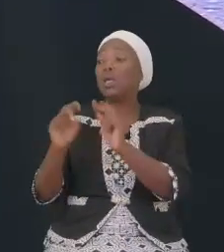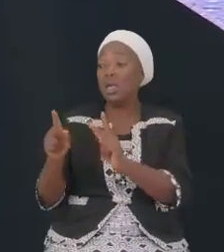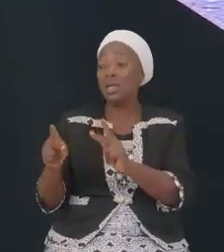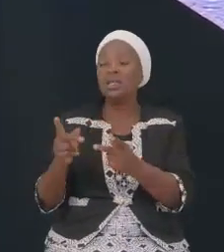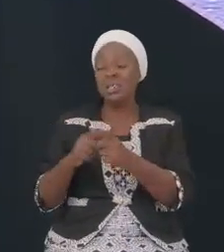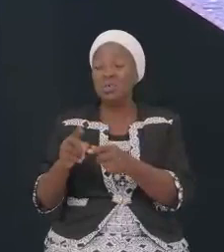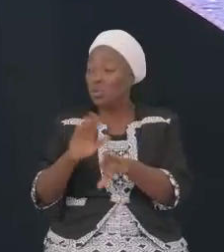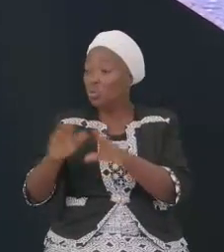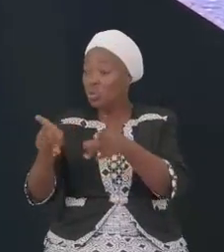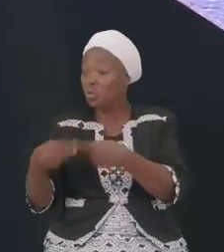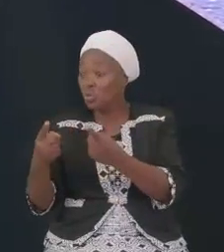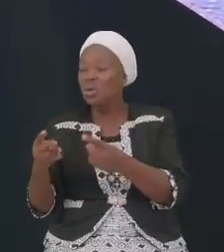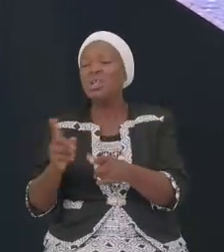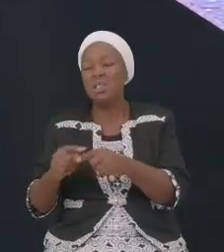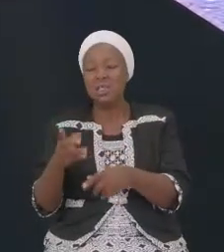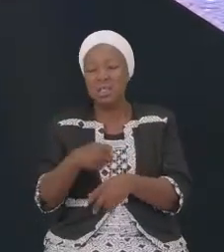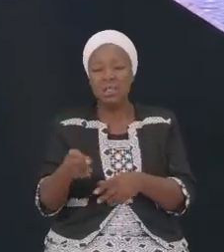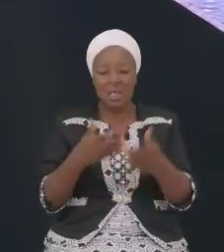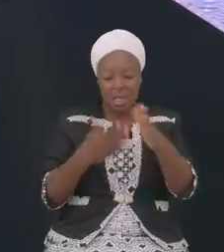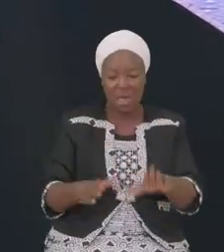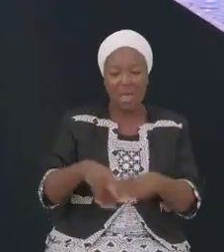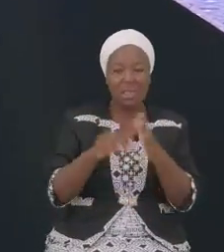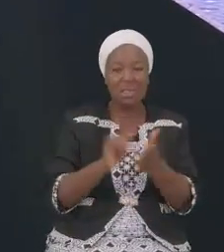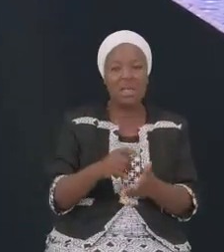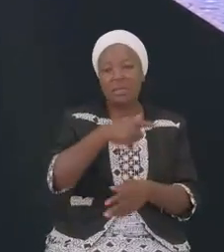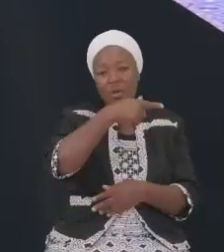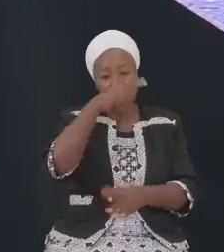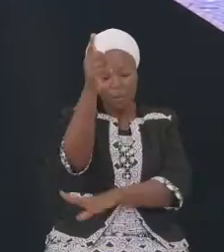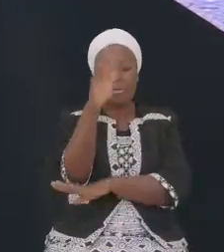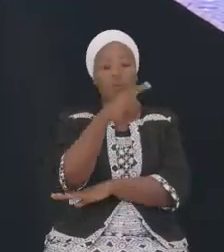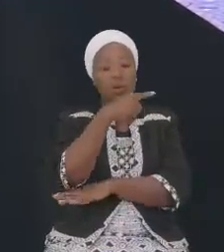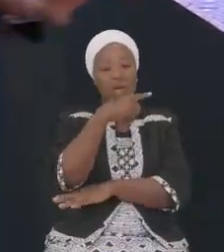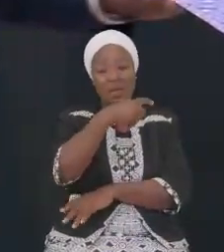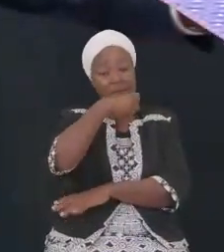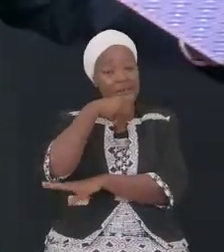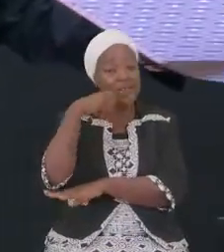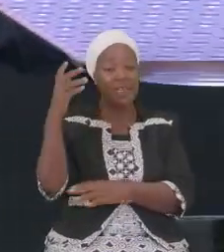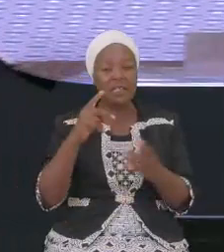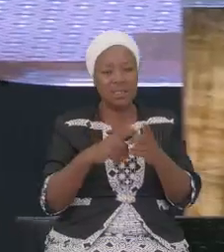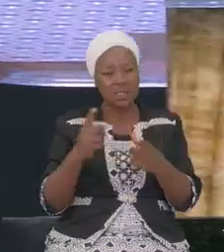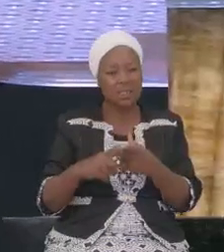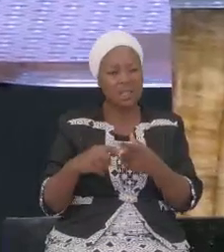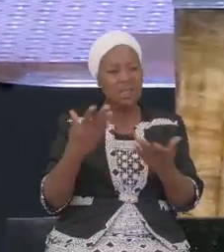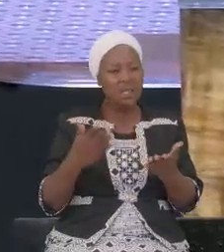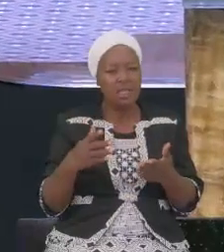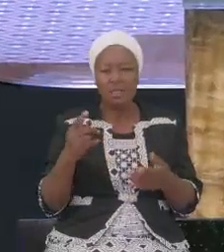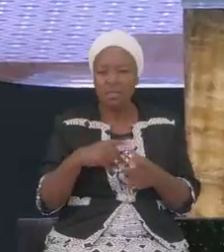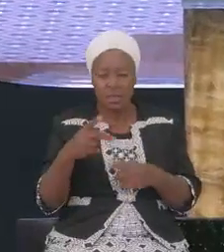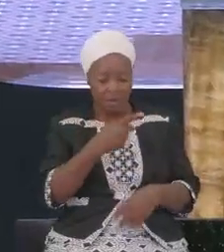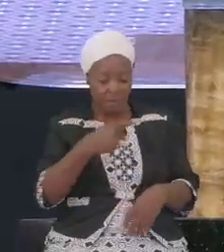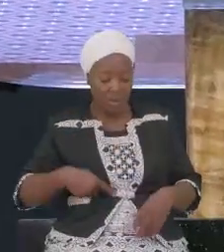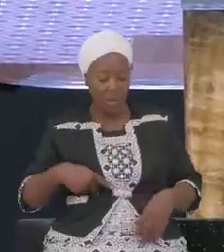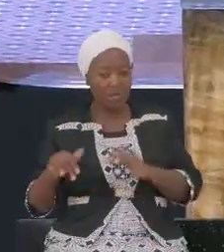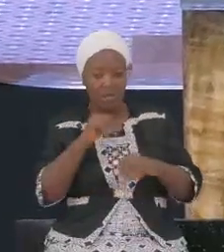wilderness. Pharaoh could not kill them. And the Egyptians could not kill them. They were enemies, but they were